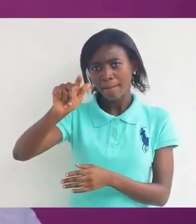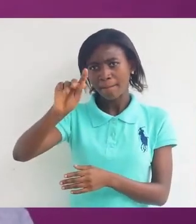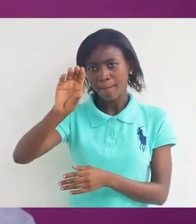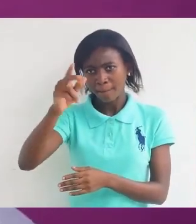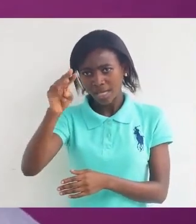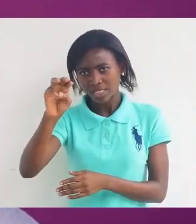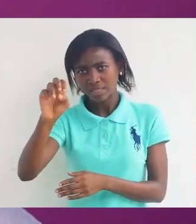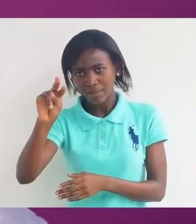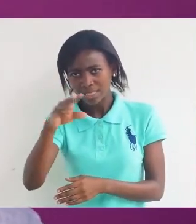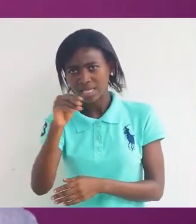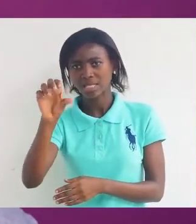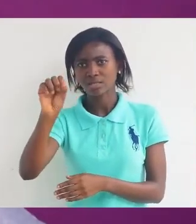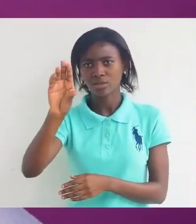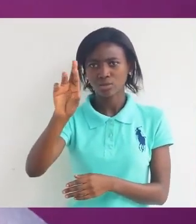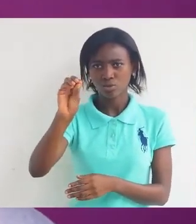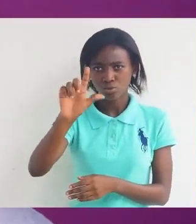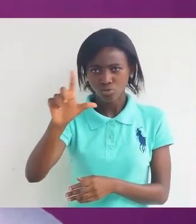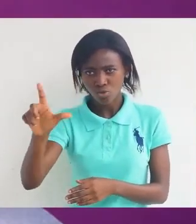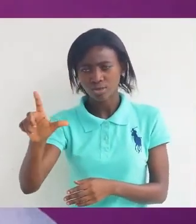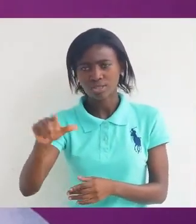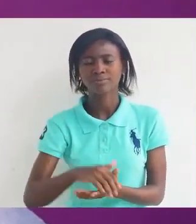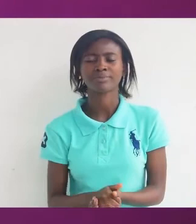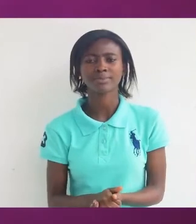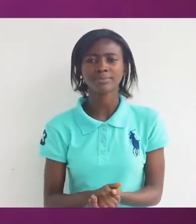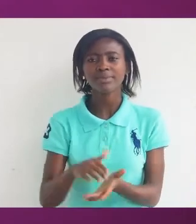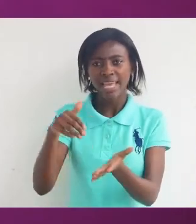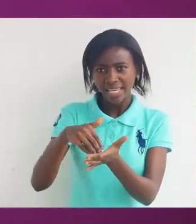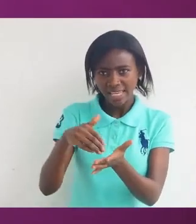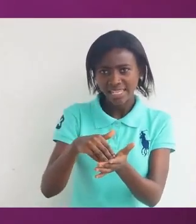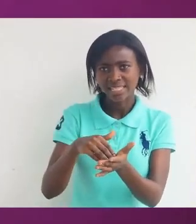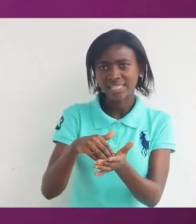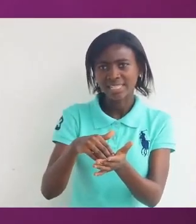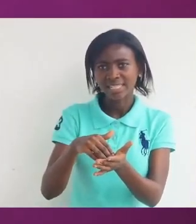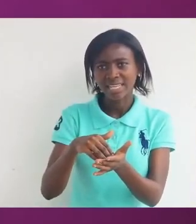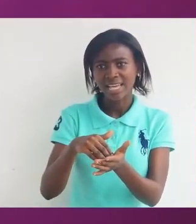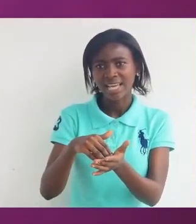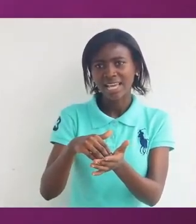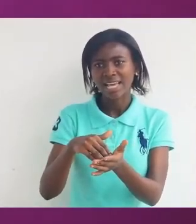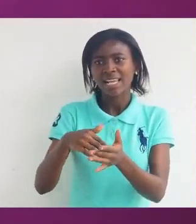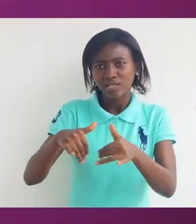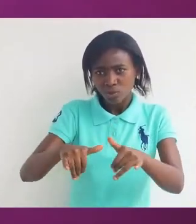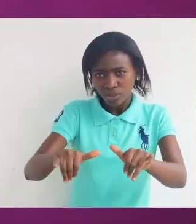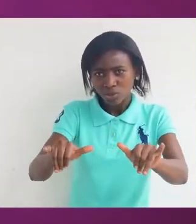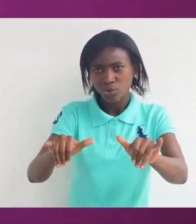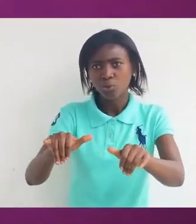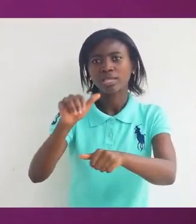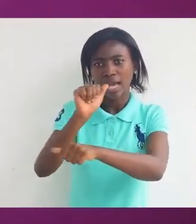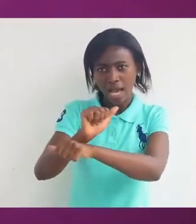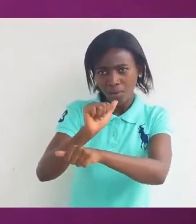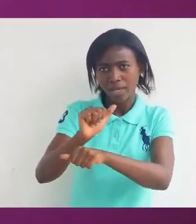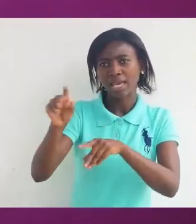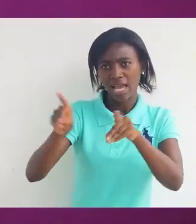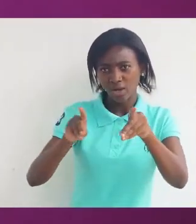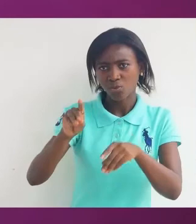parchments, and scrolls before the invention of printing. Once again, let's dive in and construct